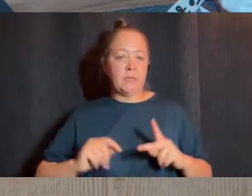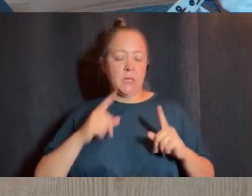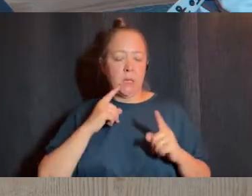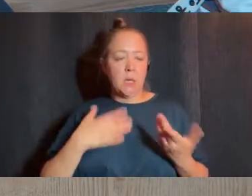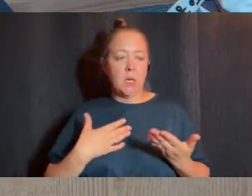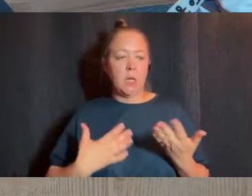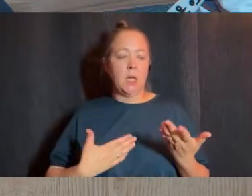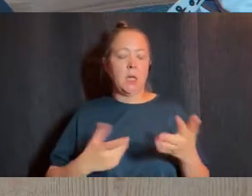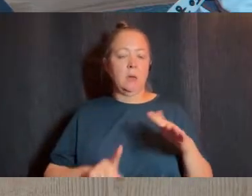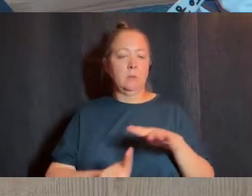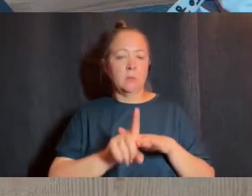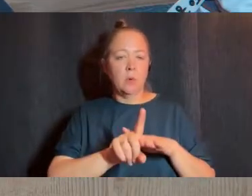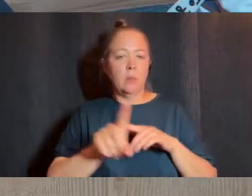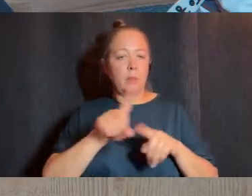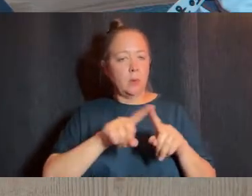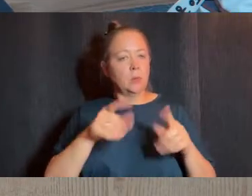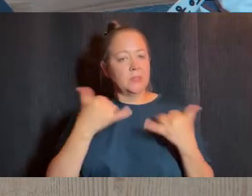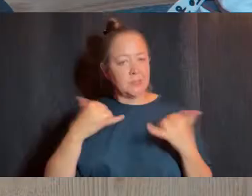matter before the body.